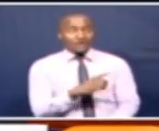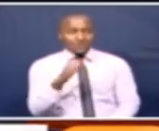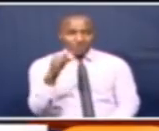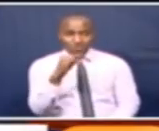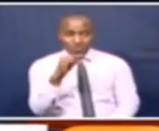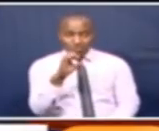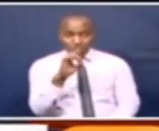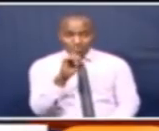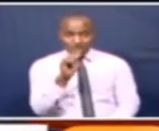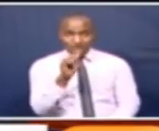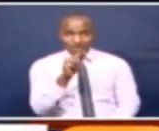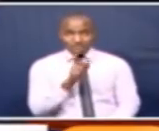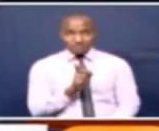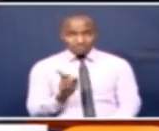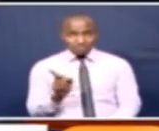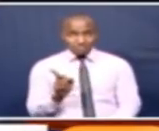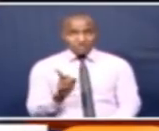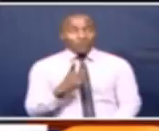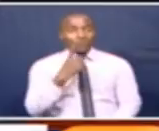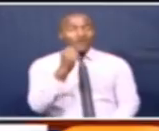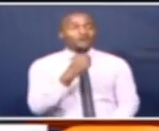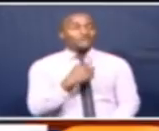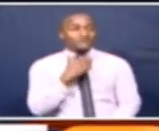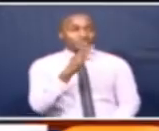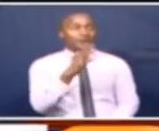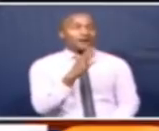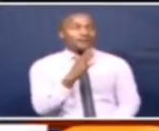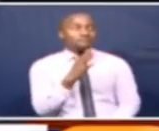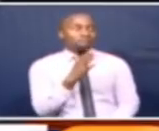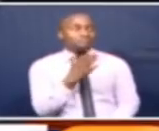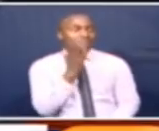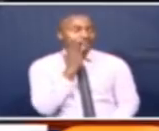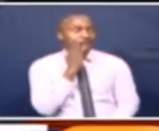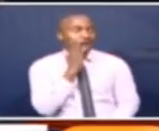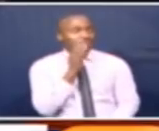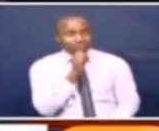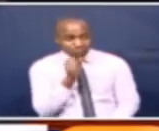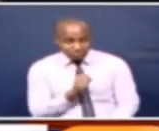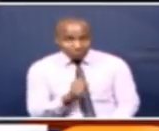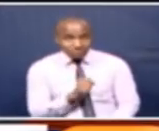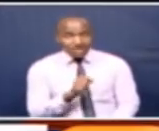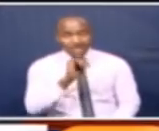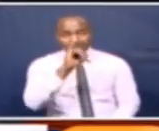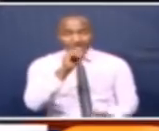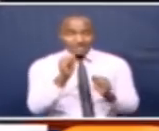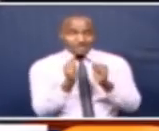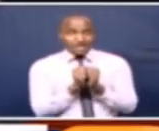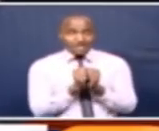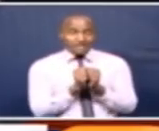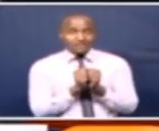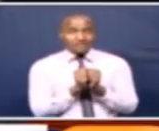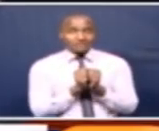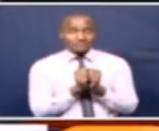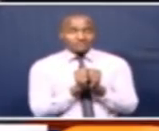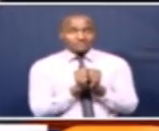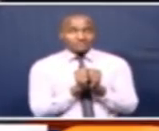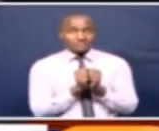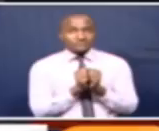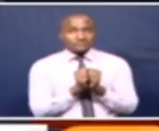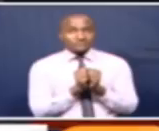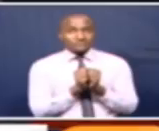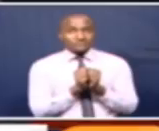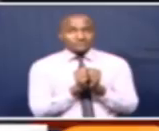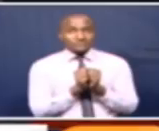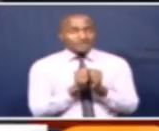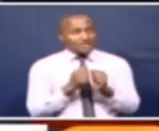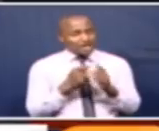had gone to visit her grandmother, my mom, in Iten. And now